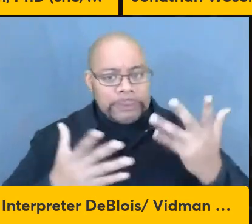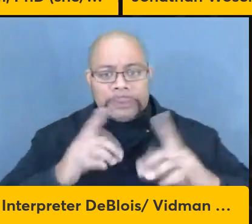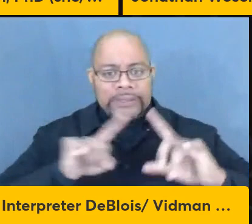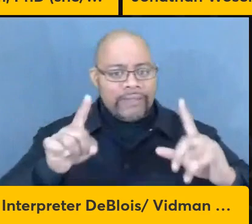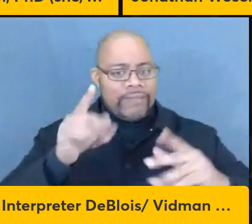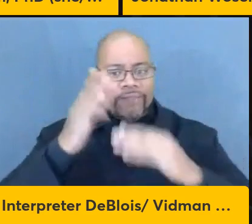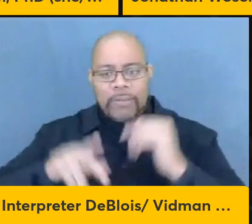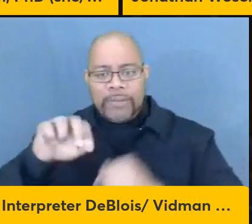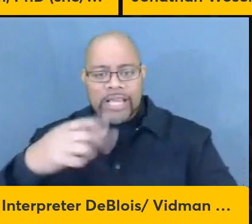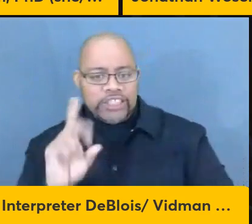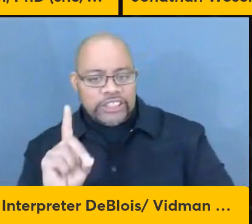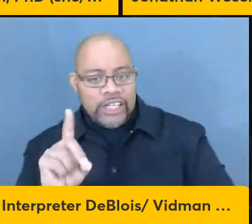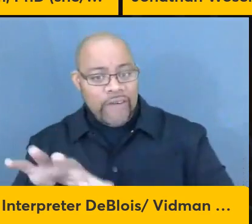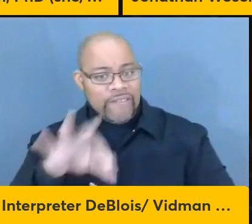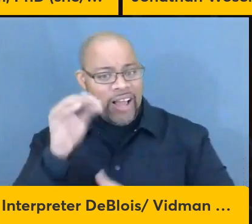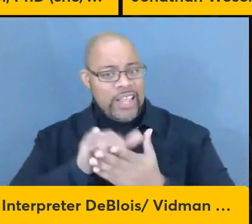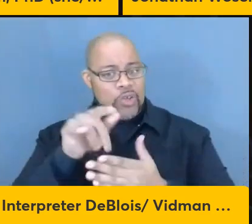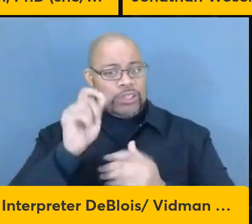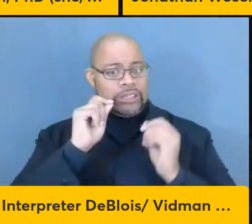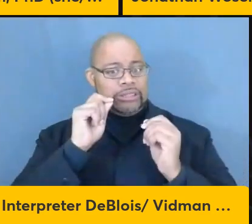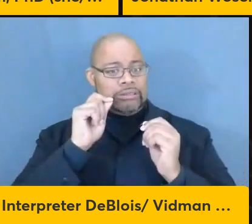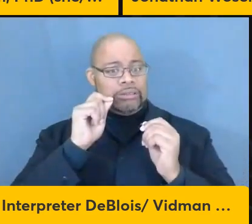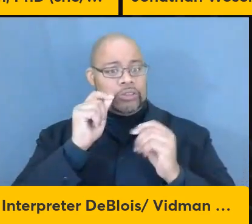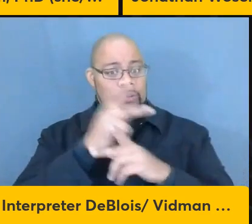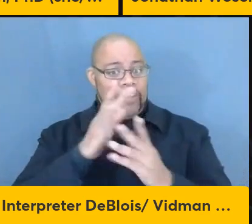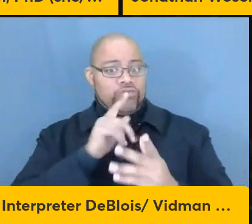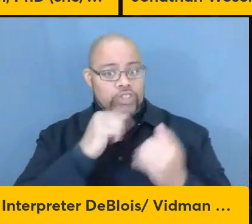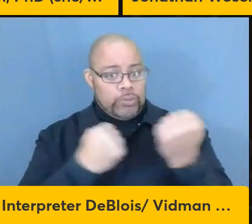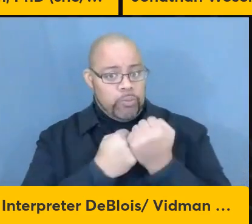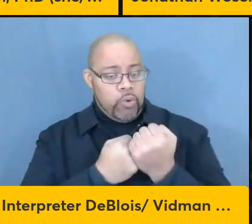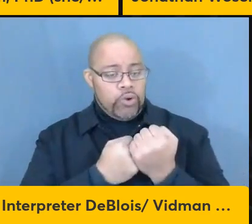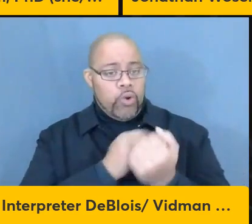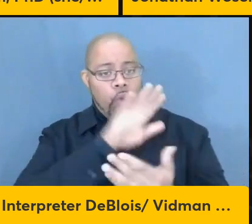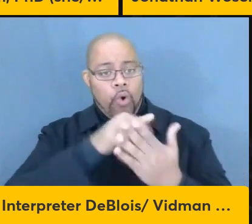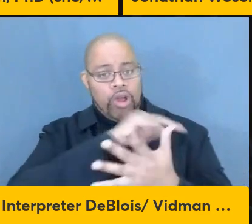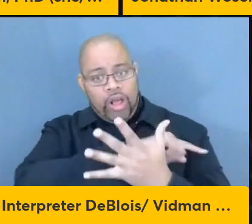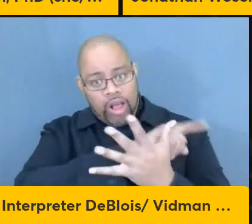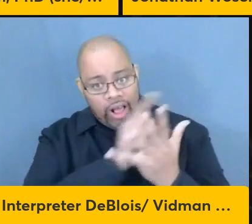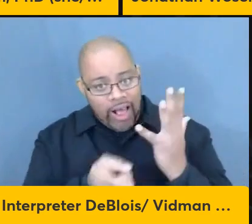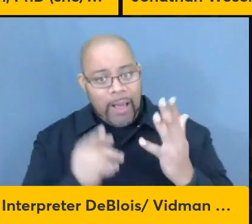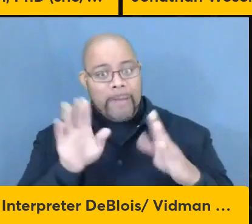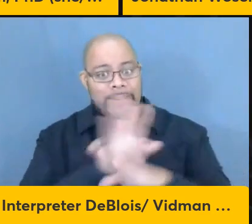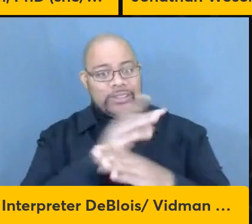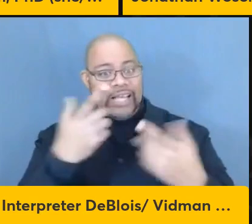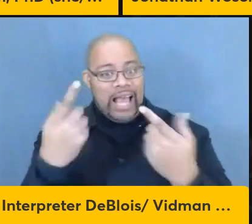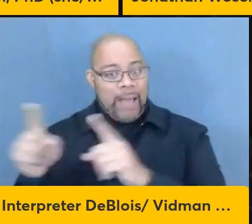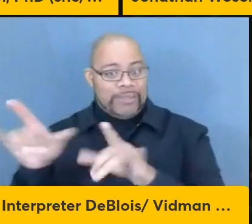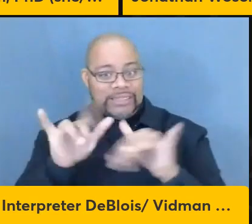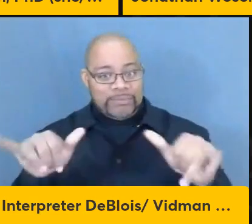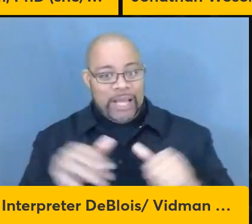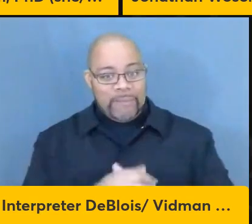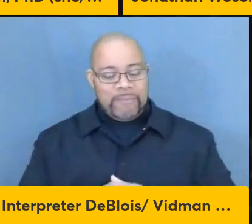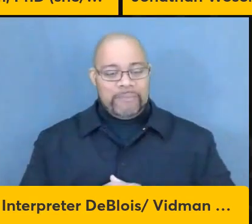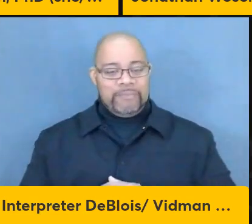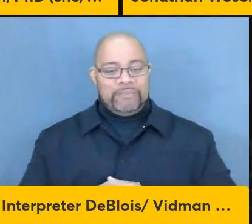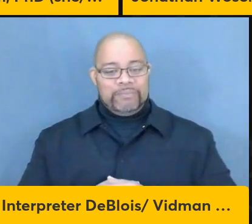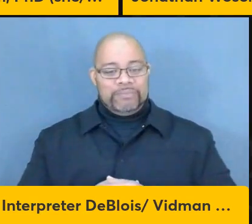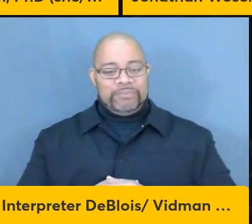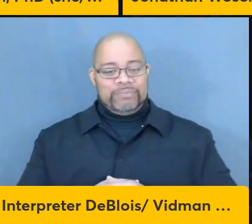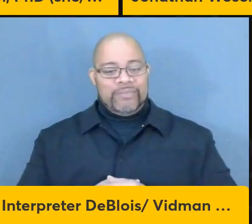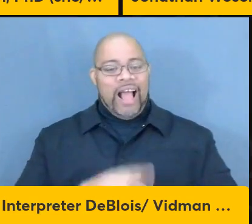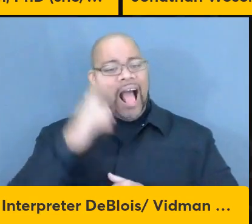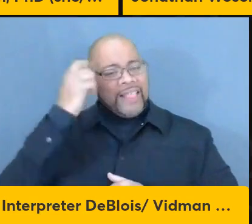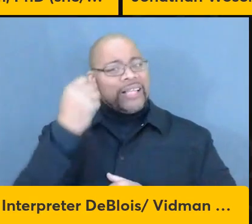finishing your PhD. Do you find that your supervisor is pretty supportive of all of your irons in the fire? I